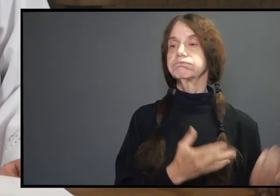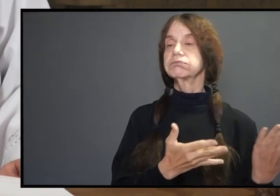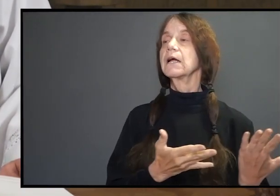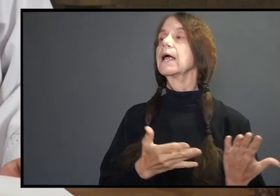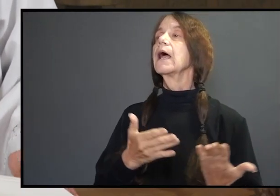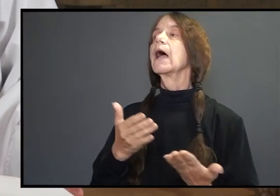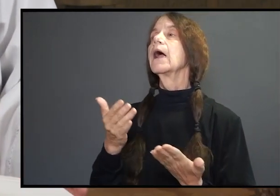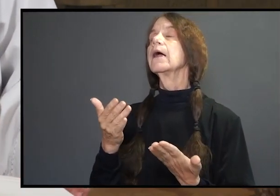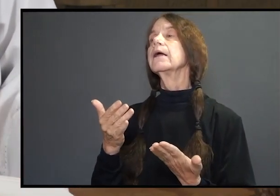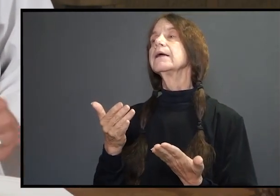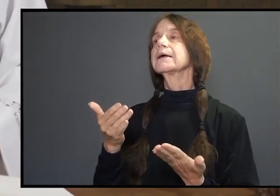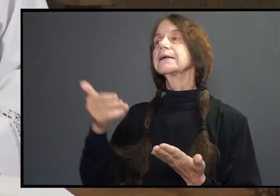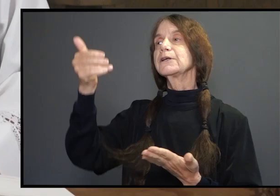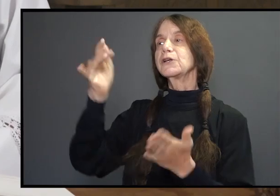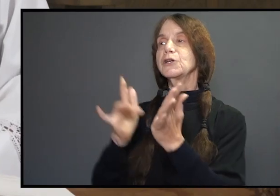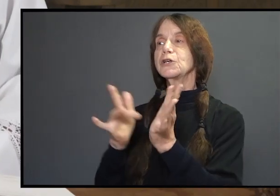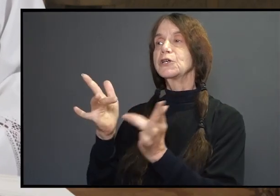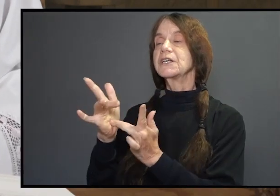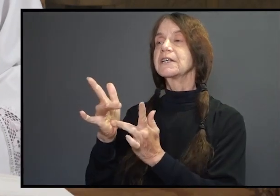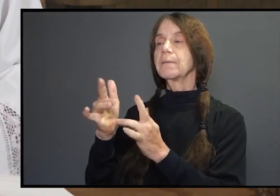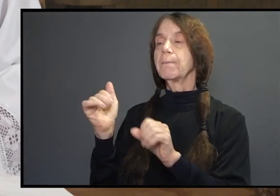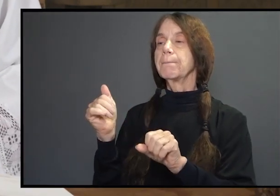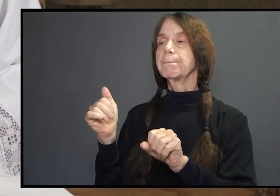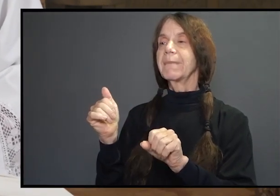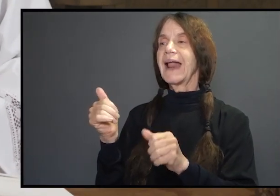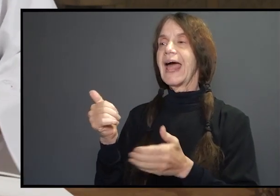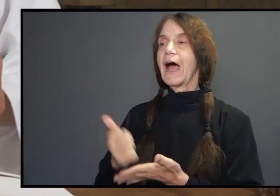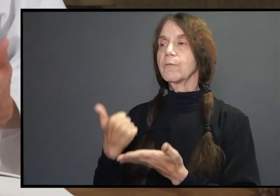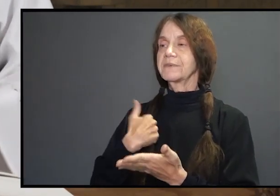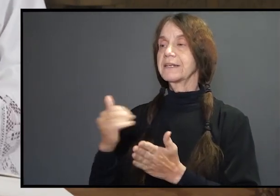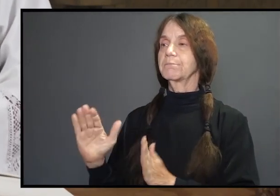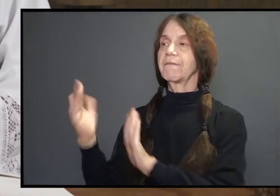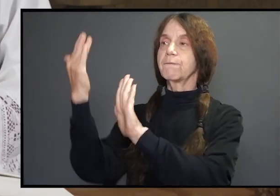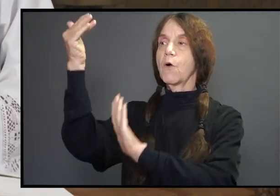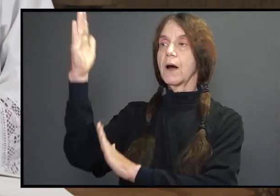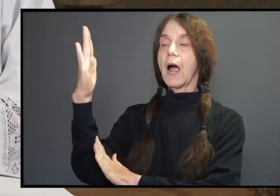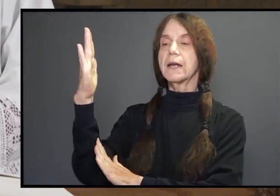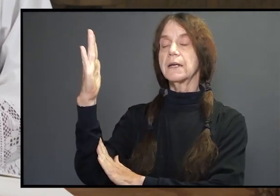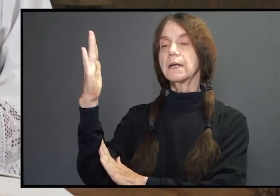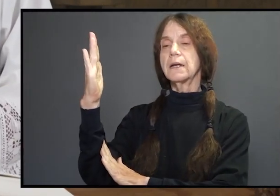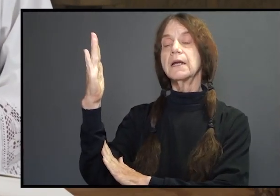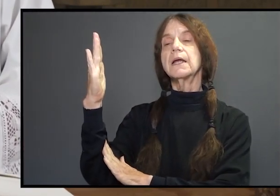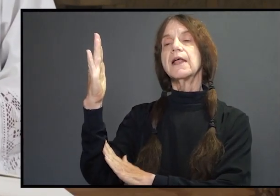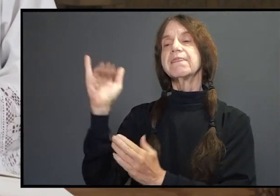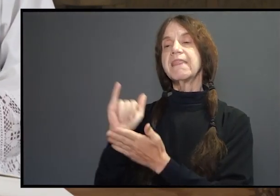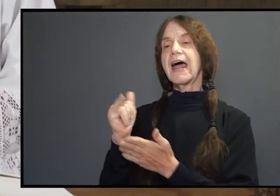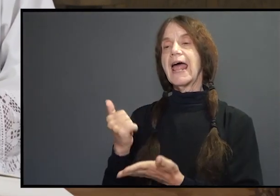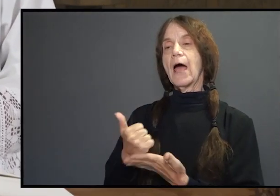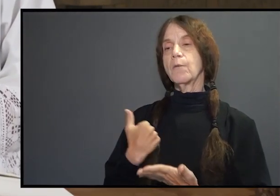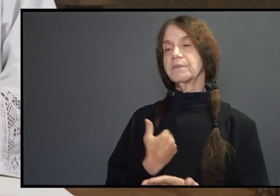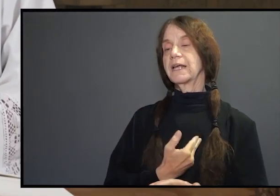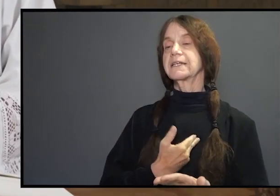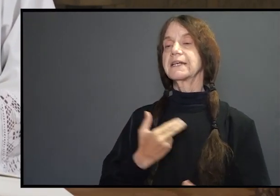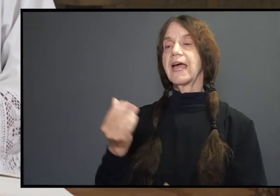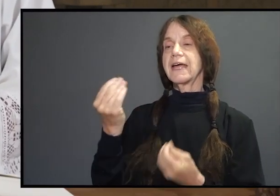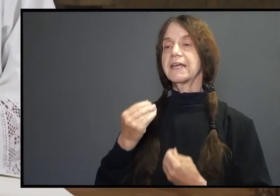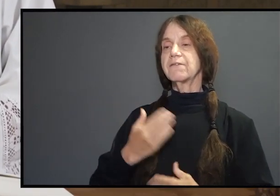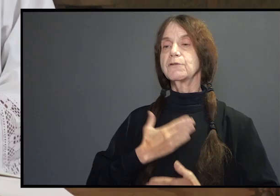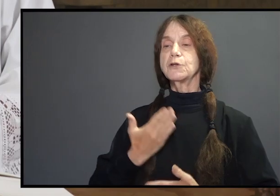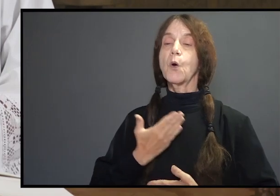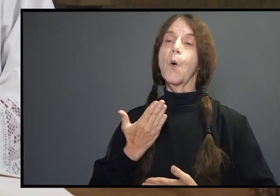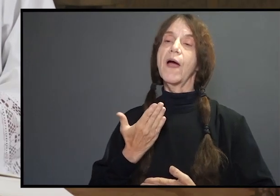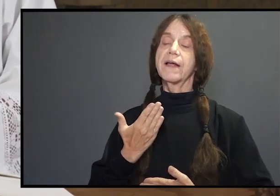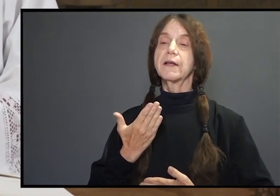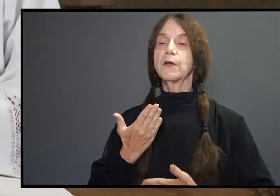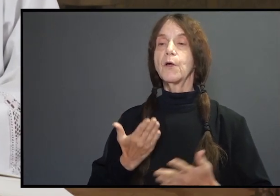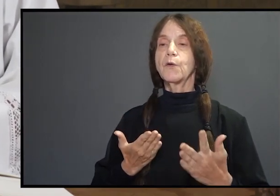Christ. The loving and gentle words we speak to each other reflect the joy in our hearts that this cleansing